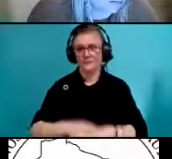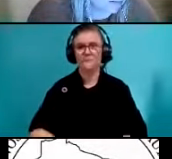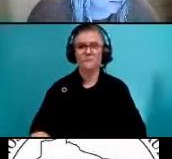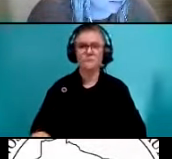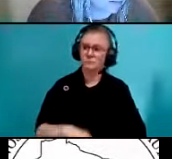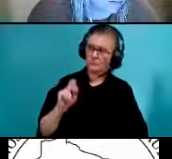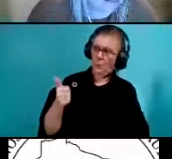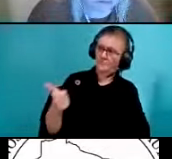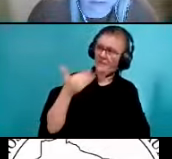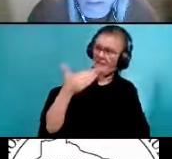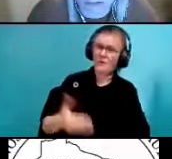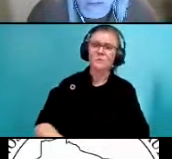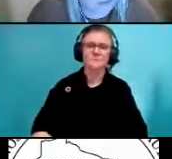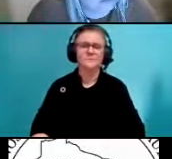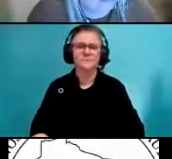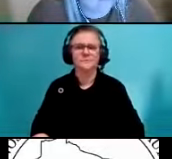Okay, thank you.